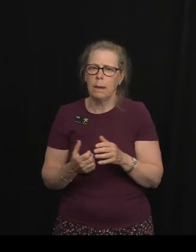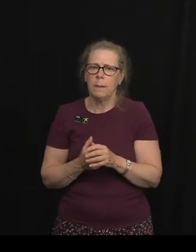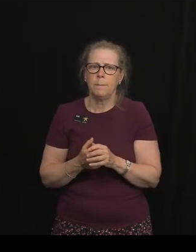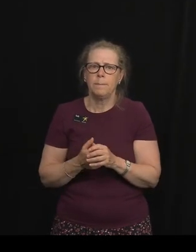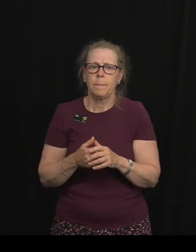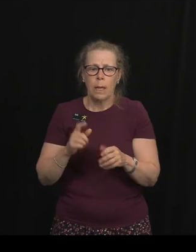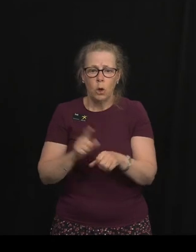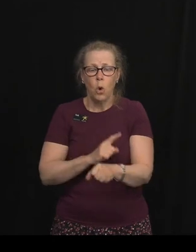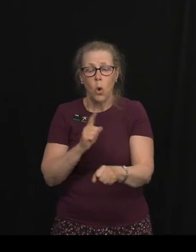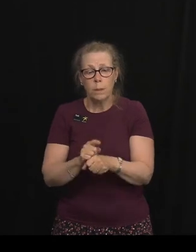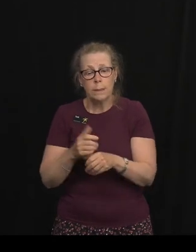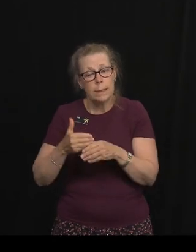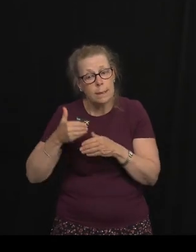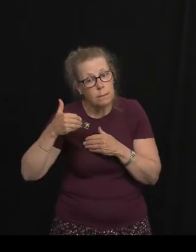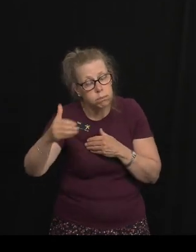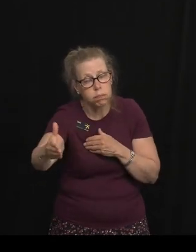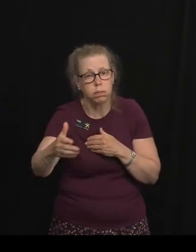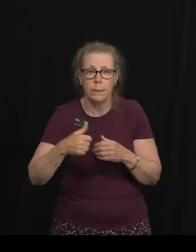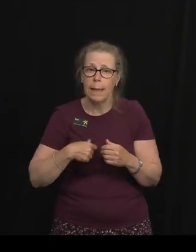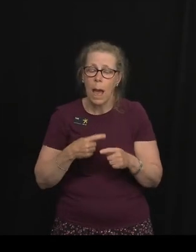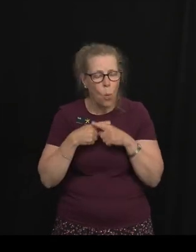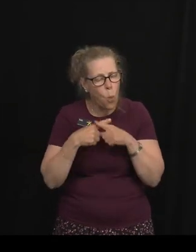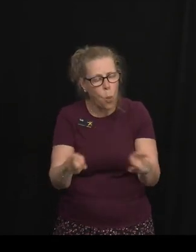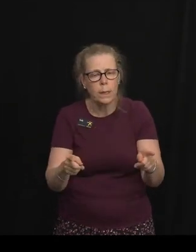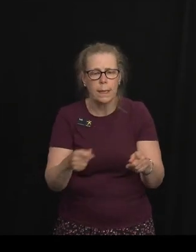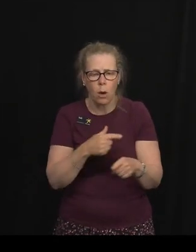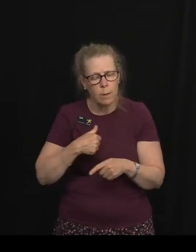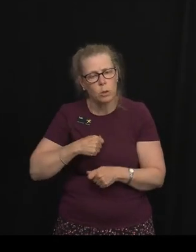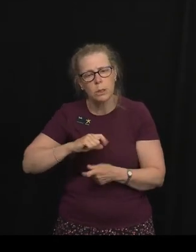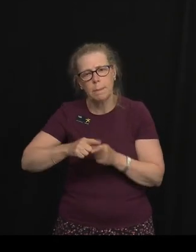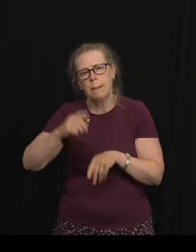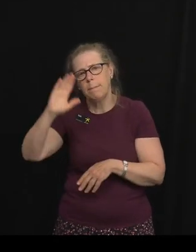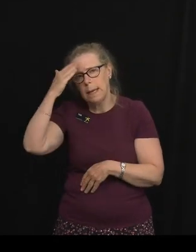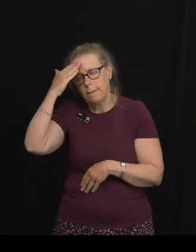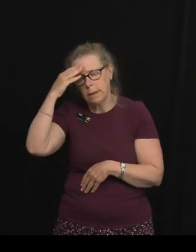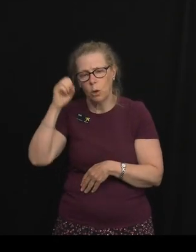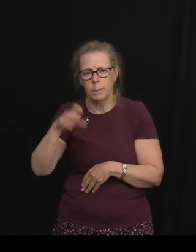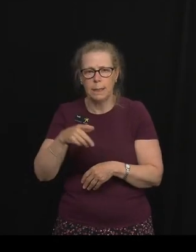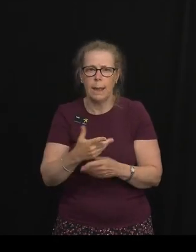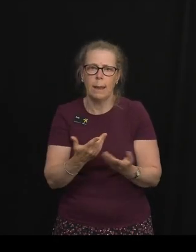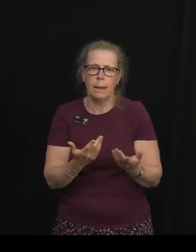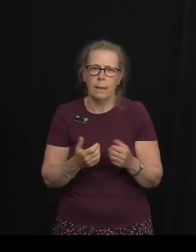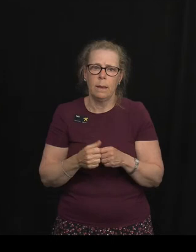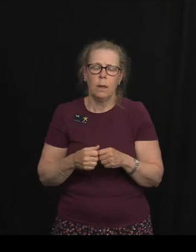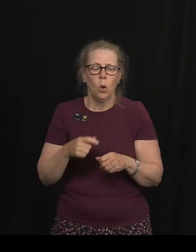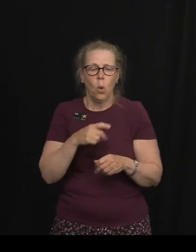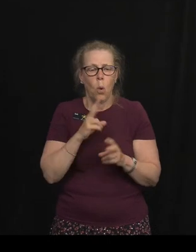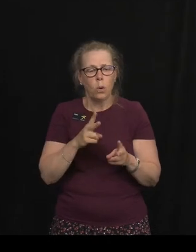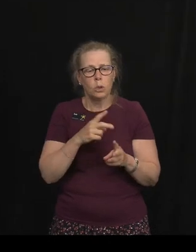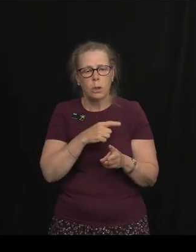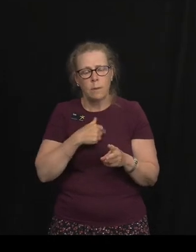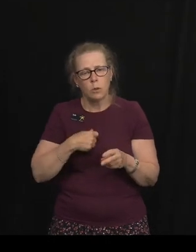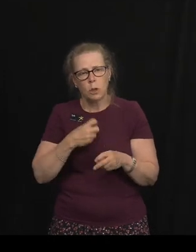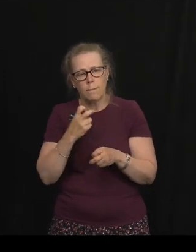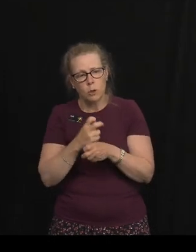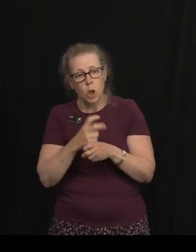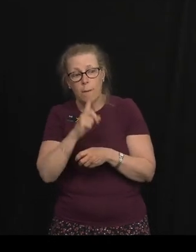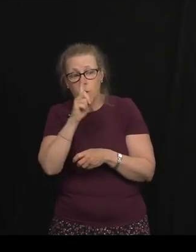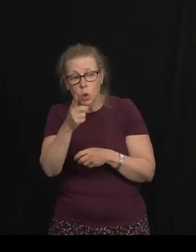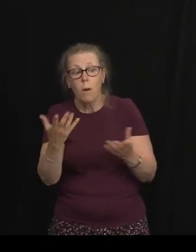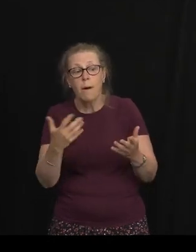long-term, the short-term, and to be aware about this, and also taking sort of open, transparent decision in terms of why are you doing this.